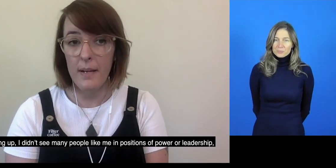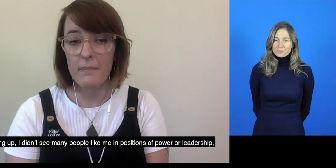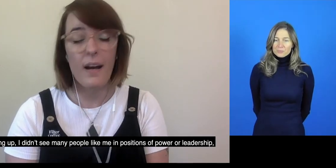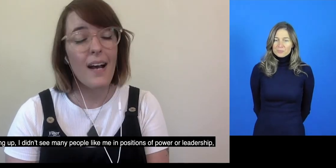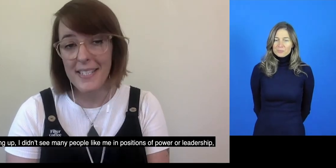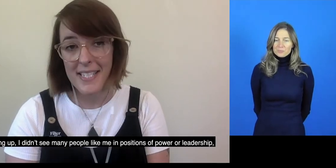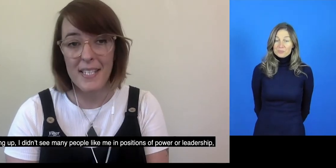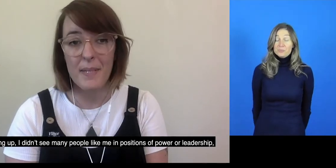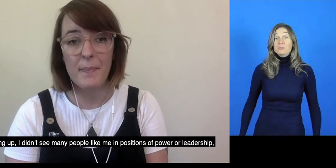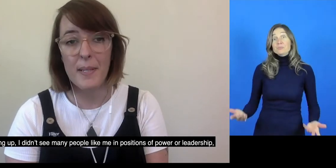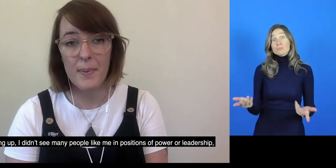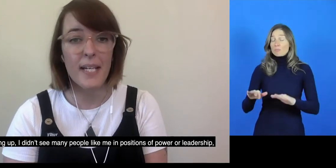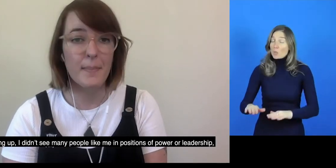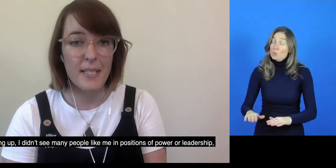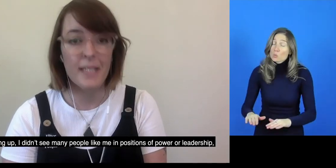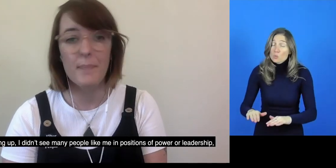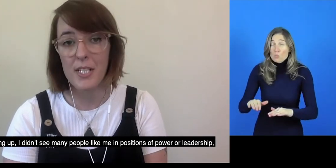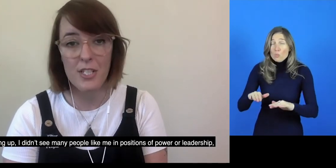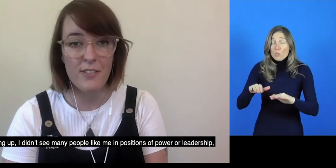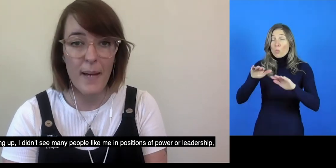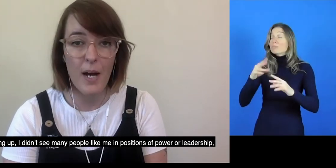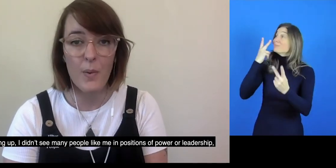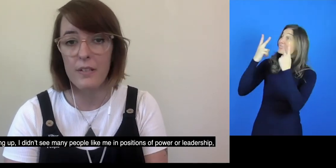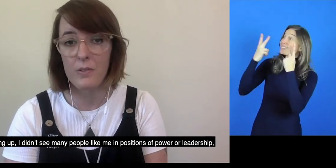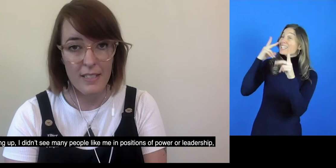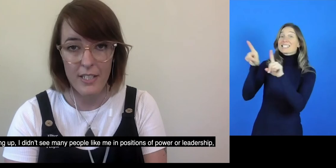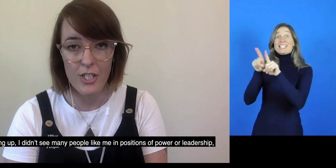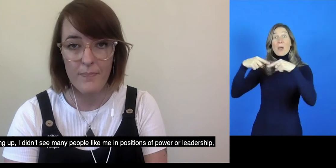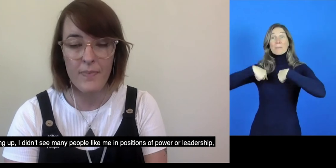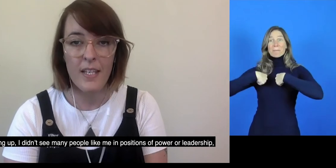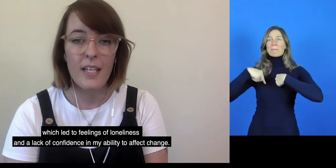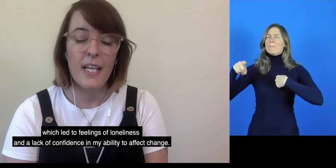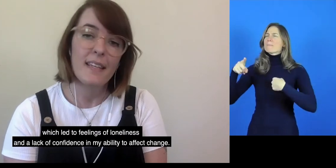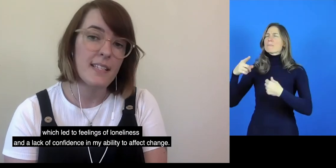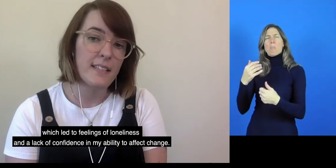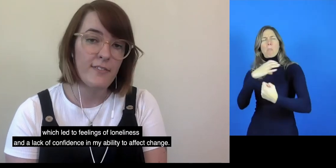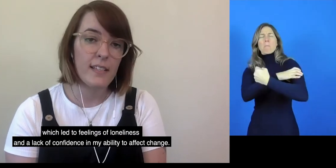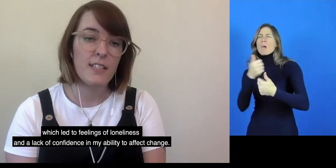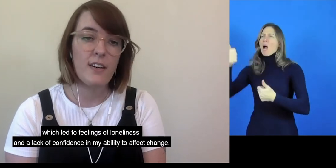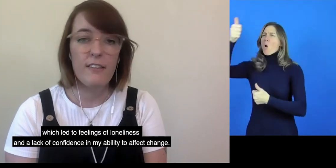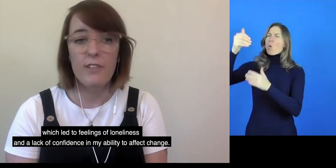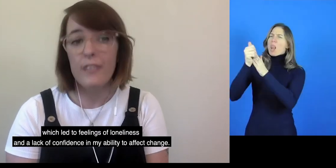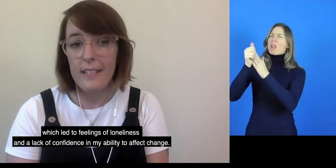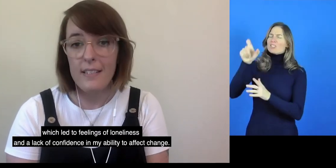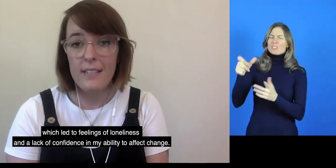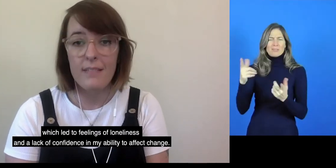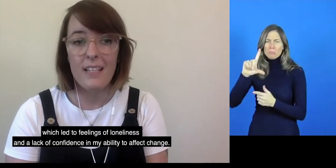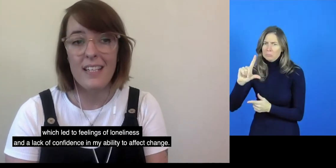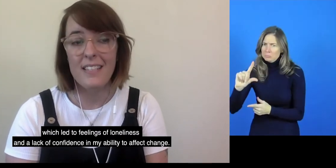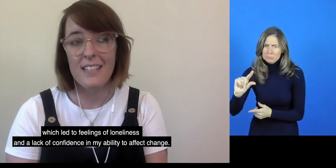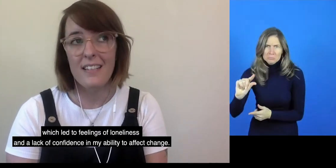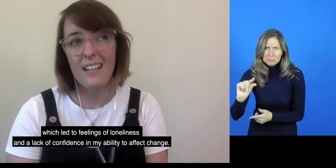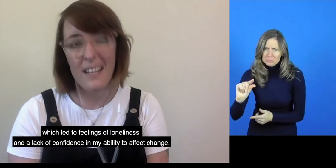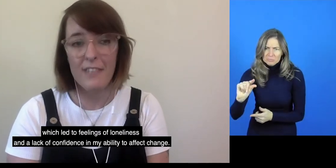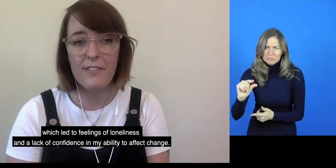Growing up, I didn't see many people like me in positions of power or leadership, and this led to feelings of loneliness